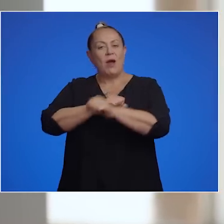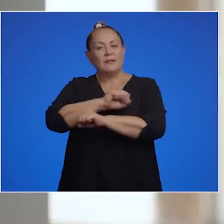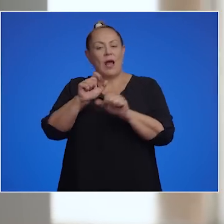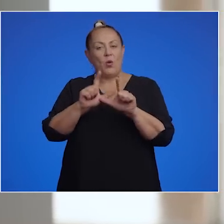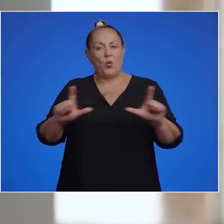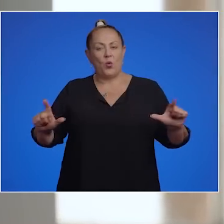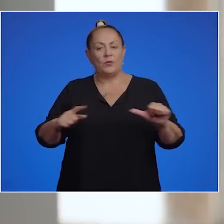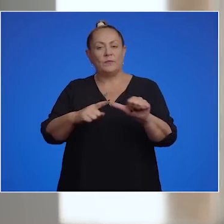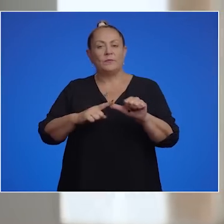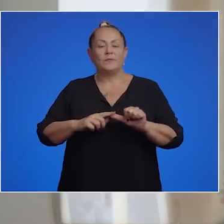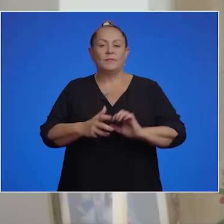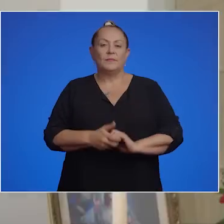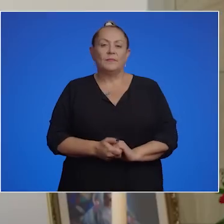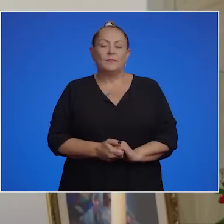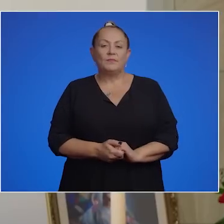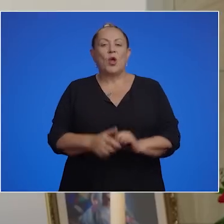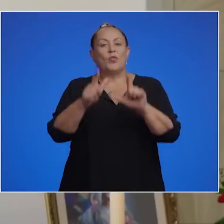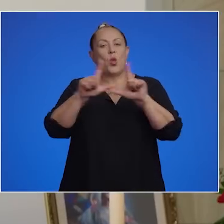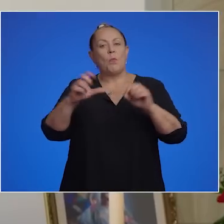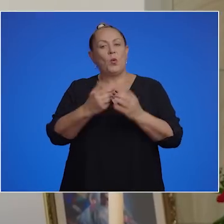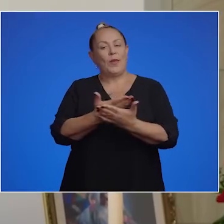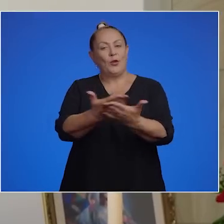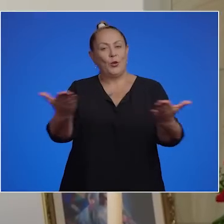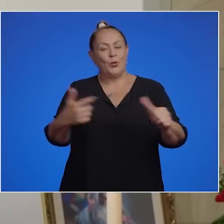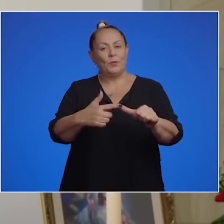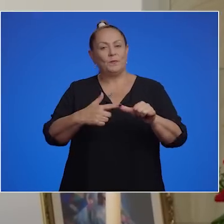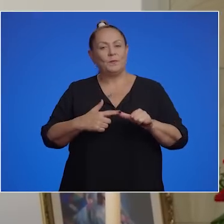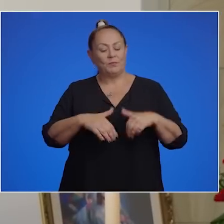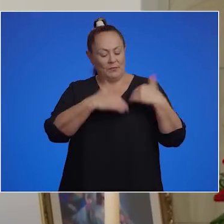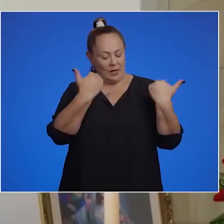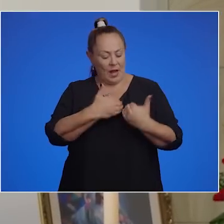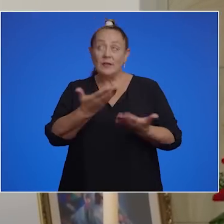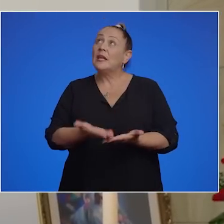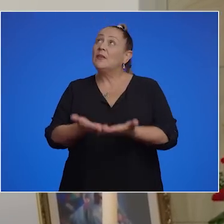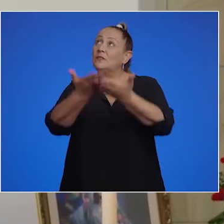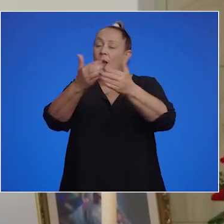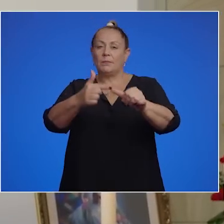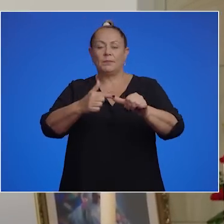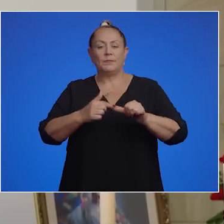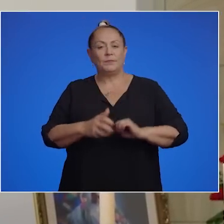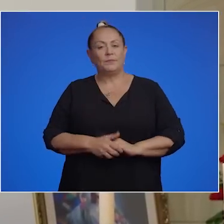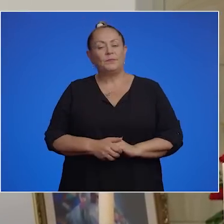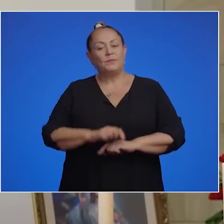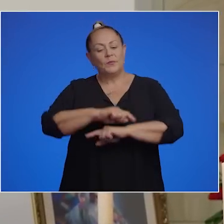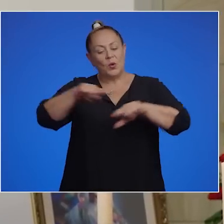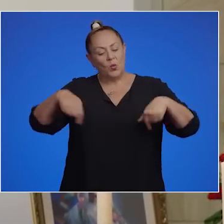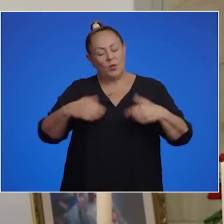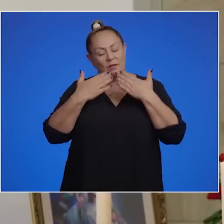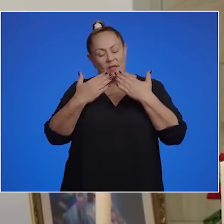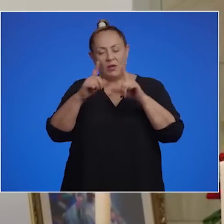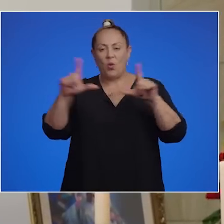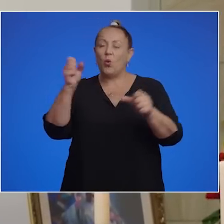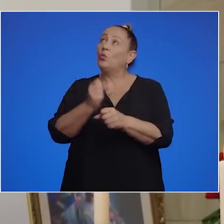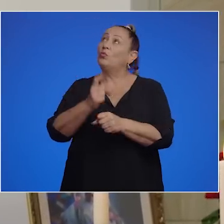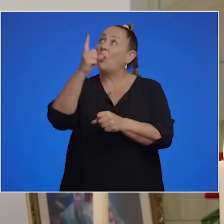through Christ our Lord. Amen. The Lord be with you. And with your spirit. Lift up your hearts. We lift them up to the Lord. Let us